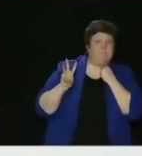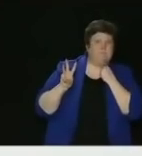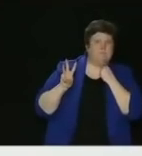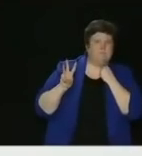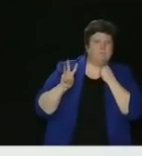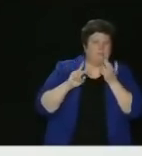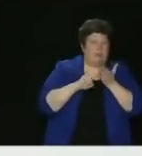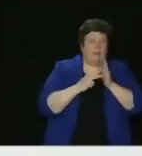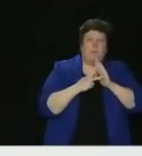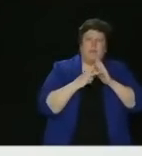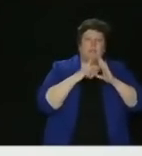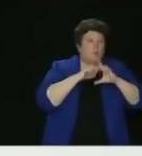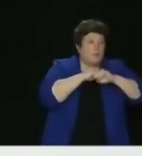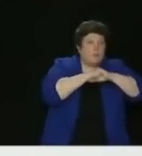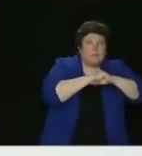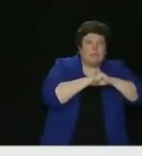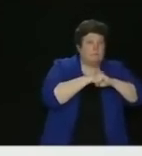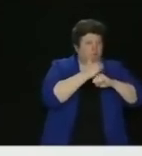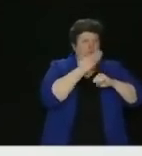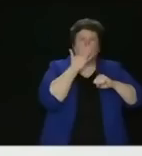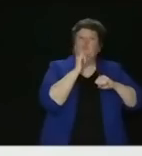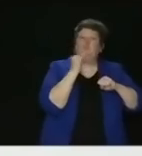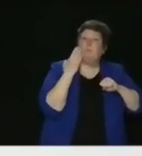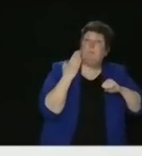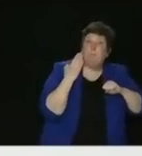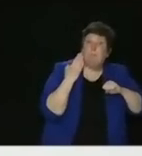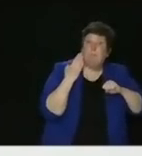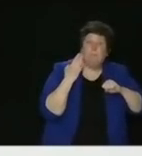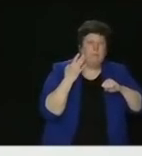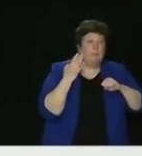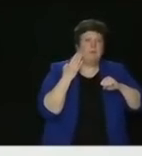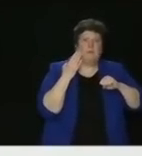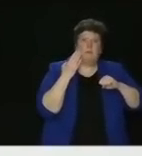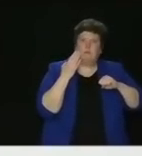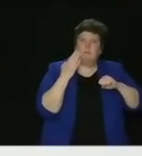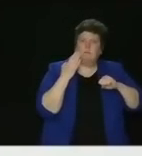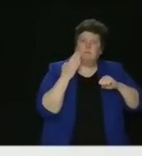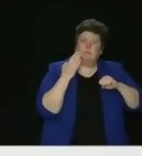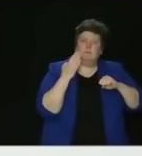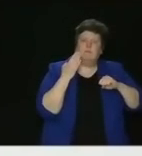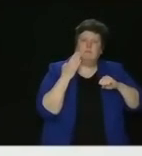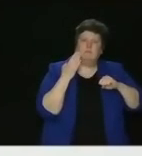support good jobs, that